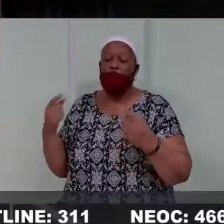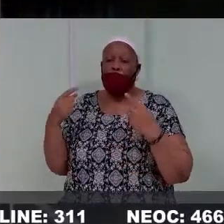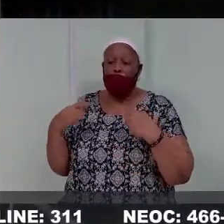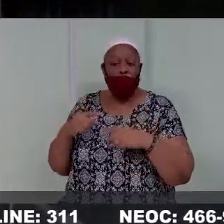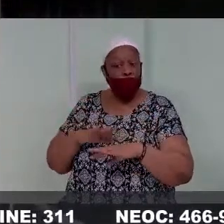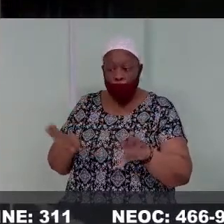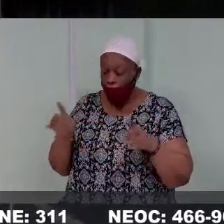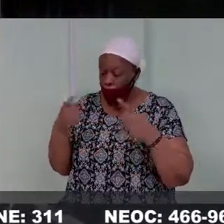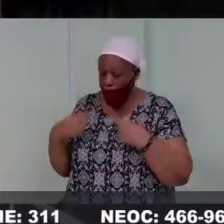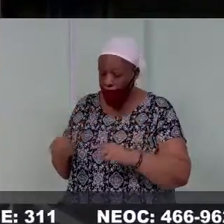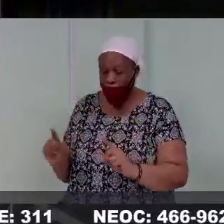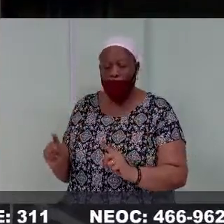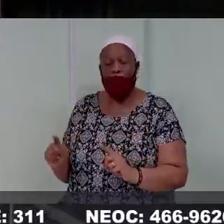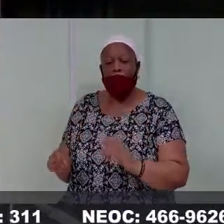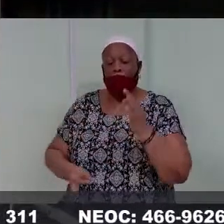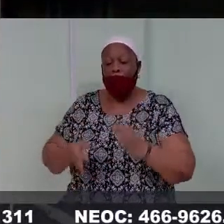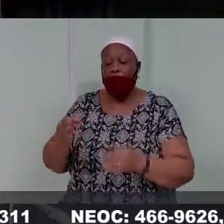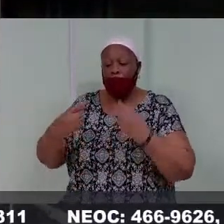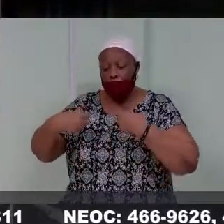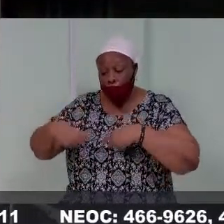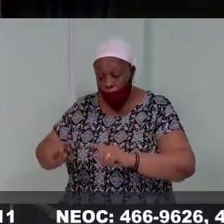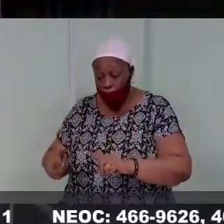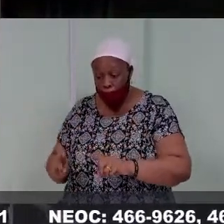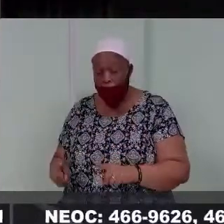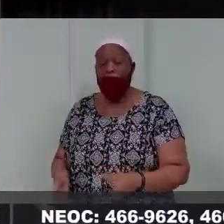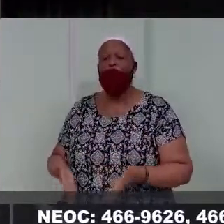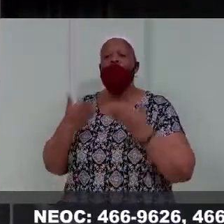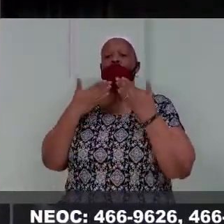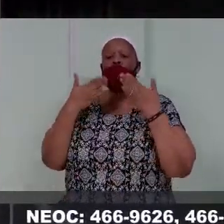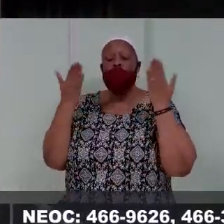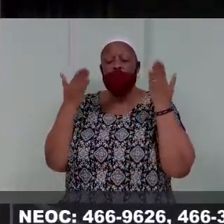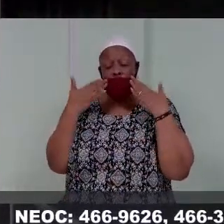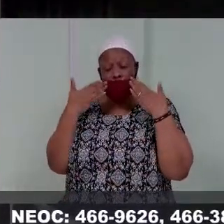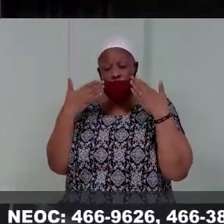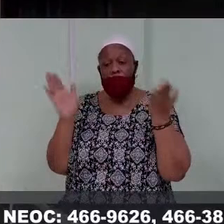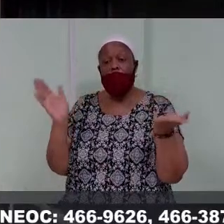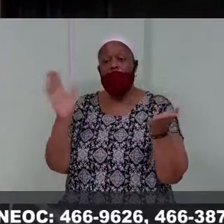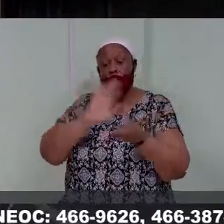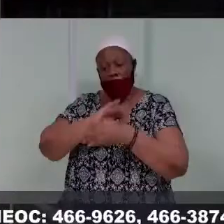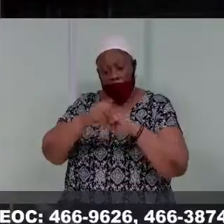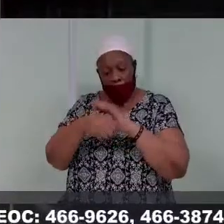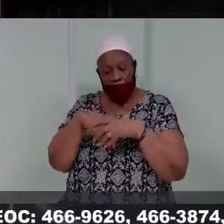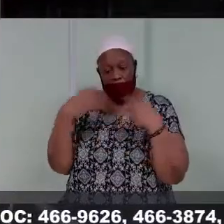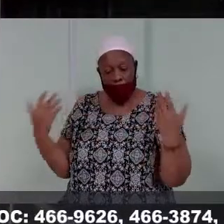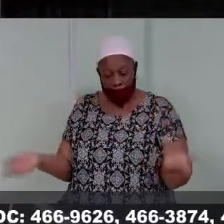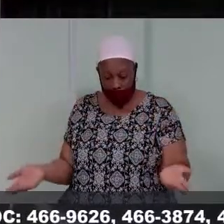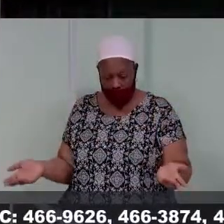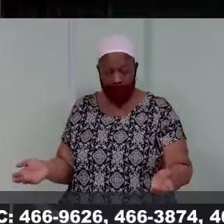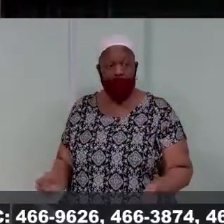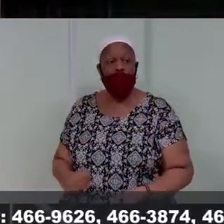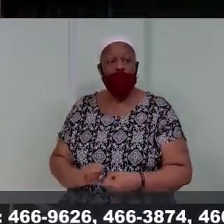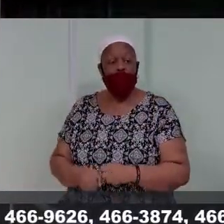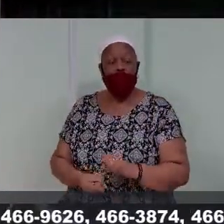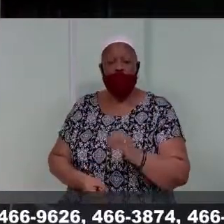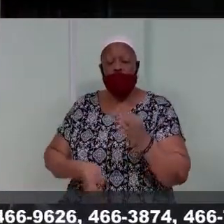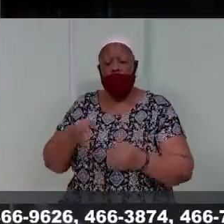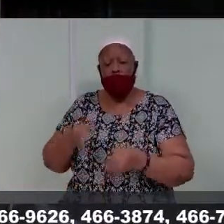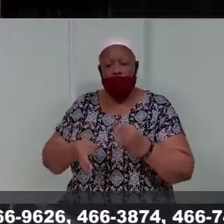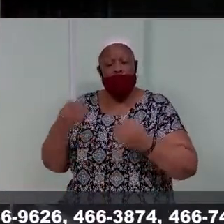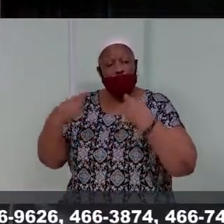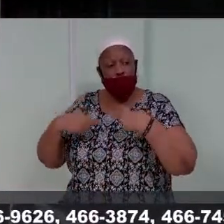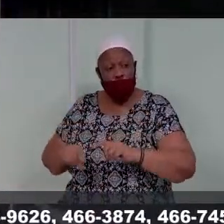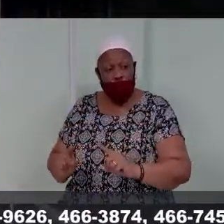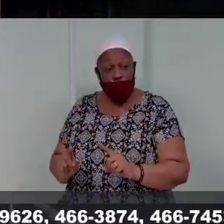sanitization. And once we grant permission for these events, these are the main conditions that we stipulate. We know it is difficult